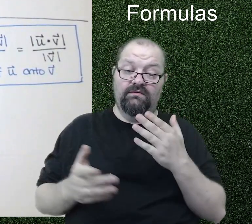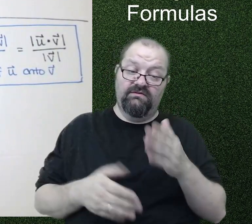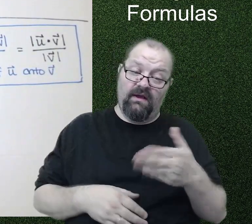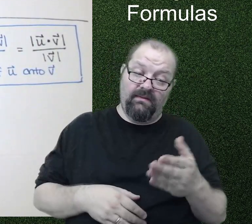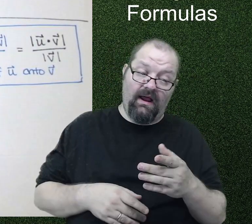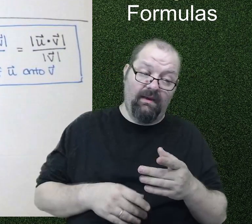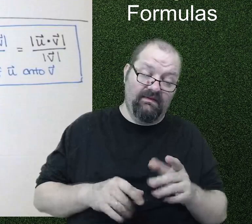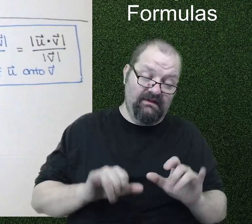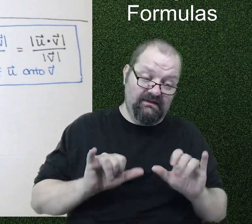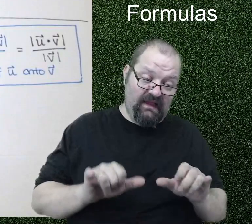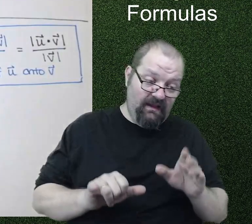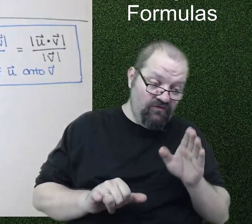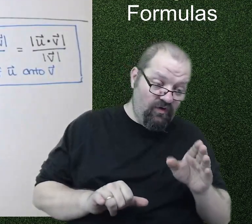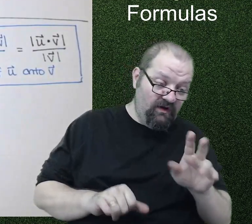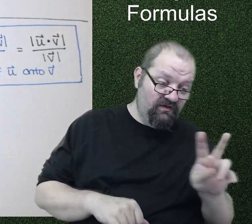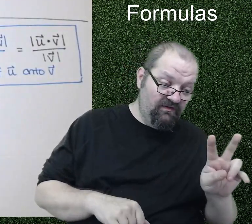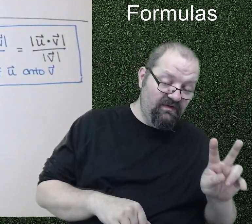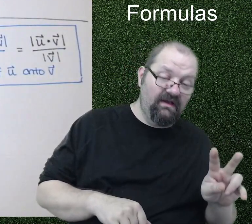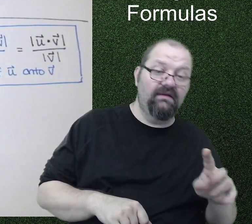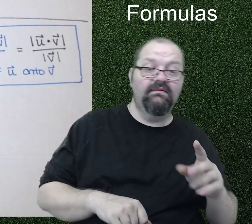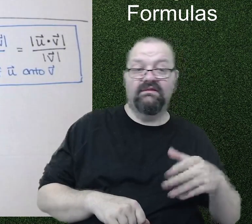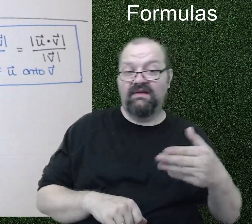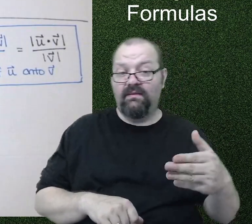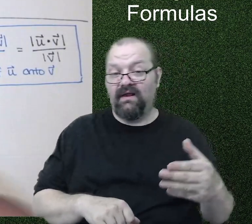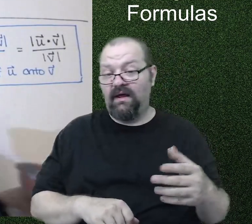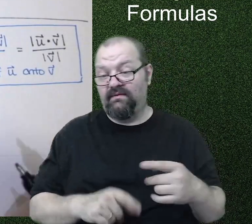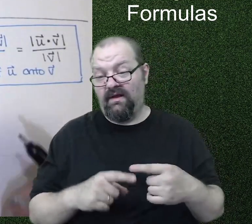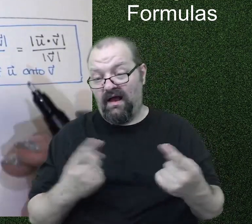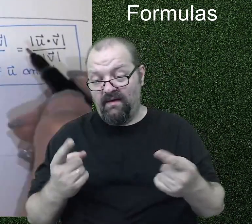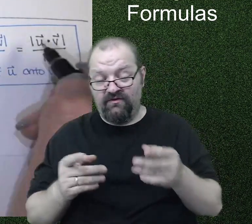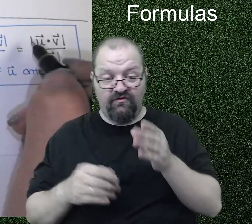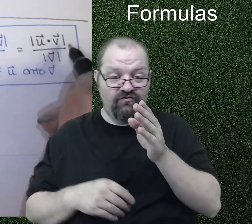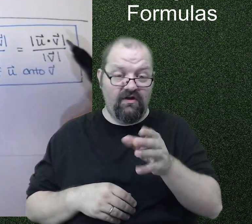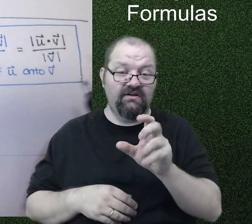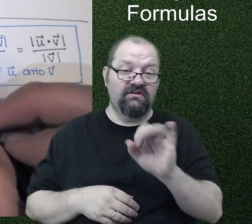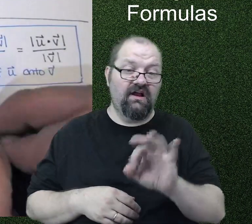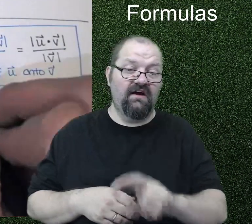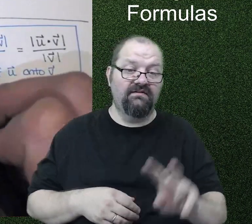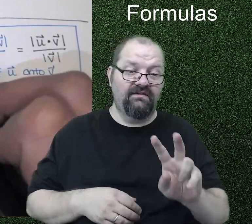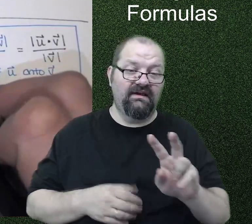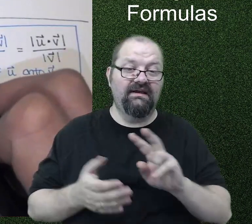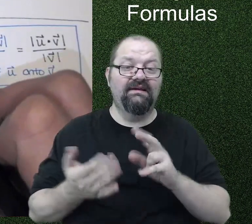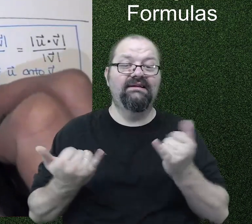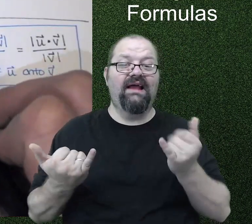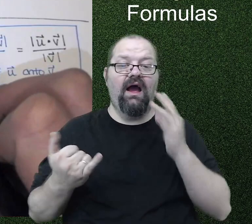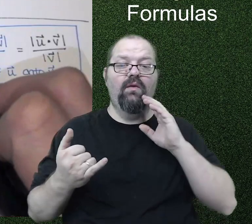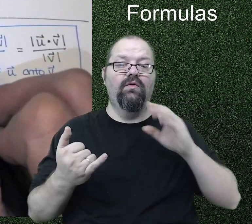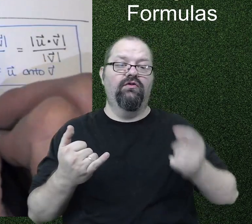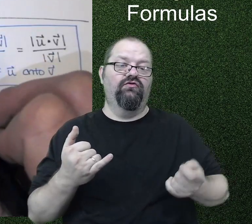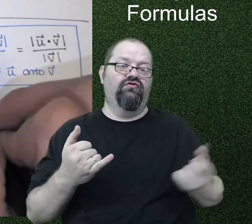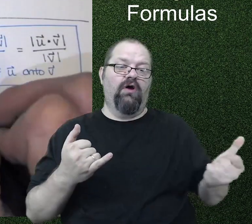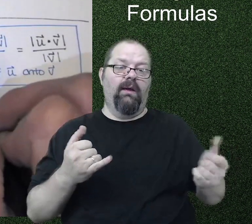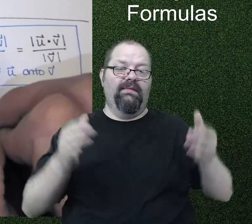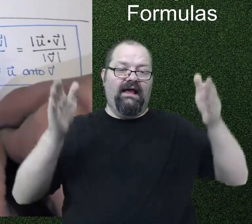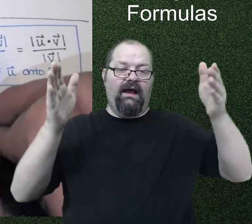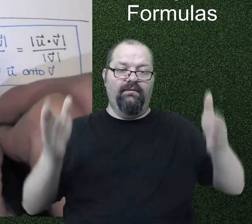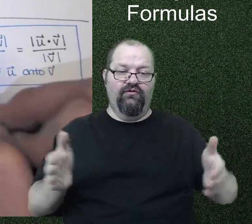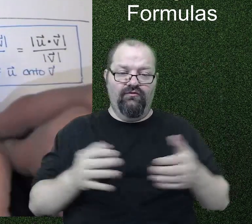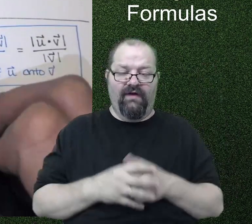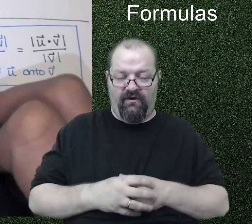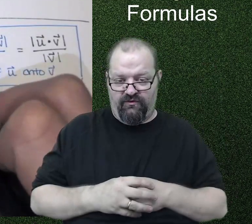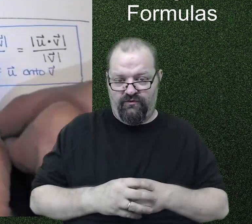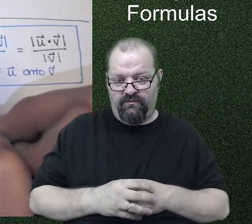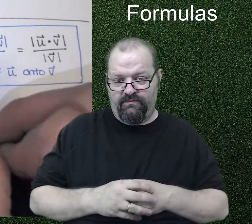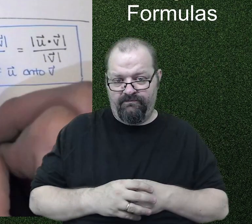as v, and sometimes it goes in the opposite direction as v, I'm going to drop the absolute value.